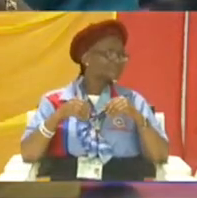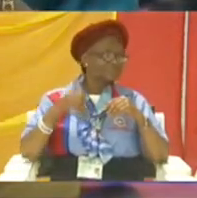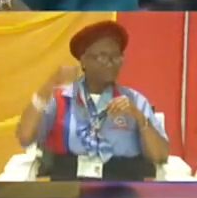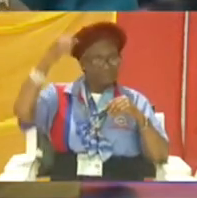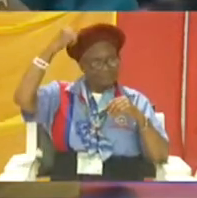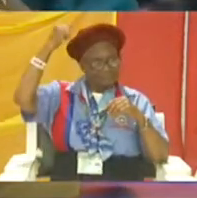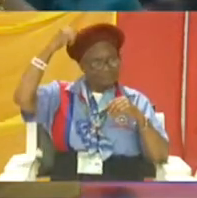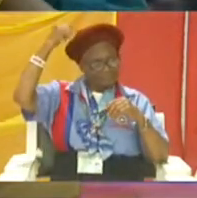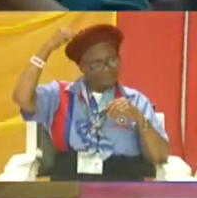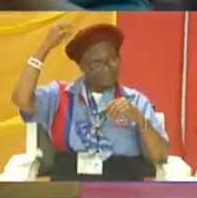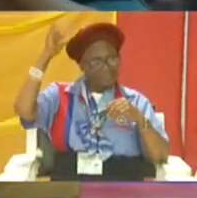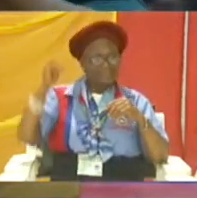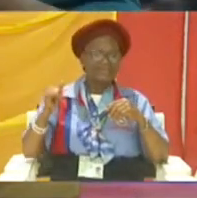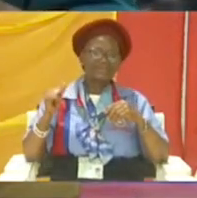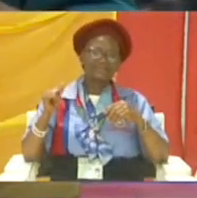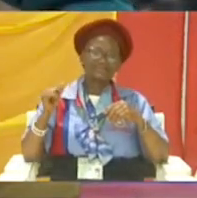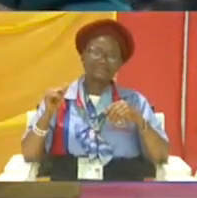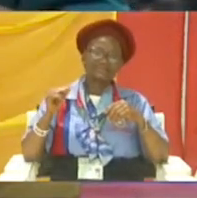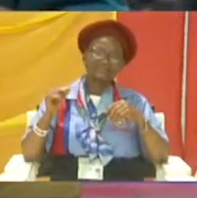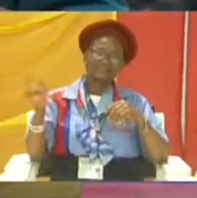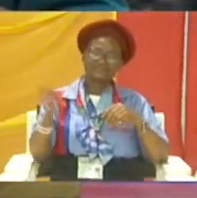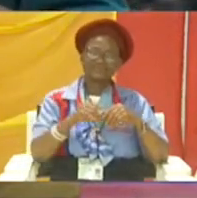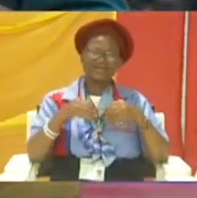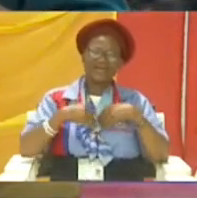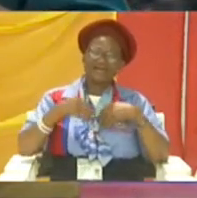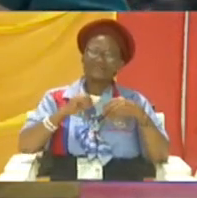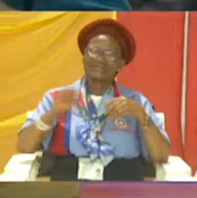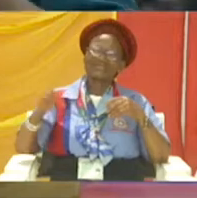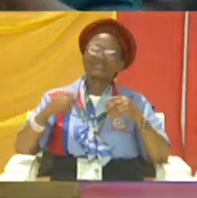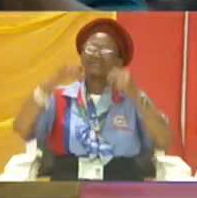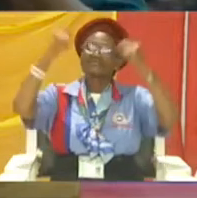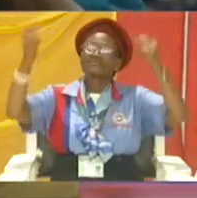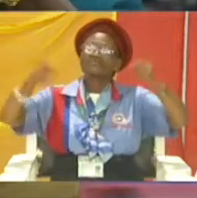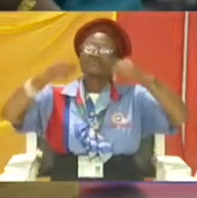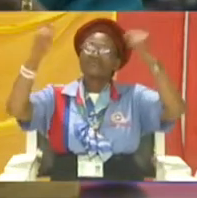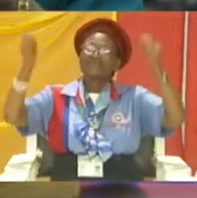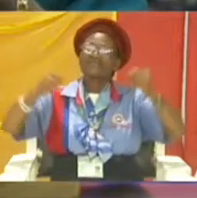mentally ni pati opolo. You have a jubilee.